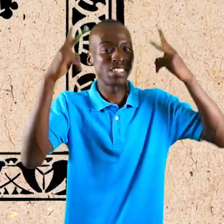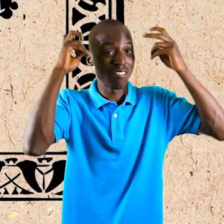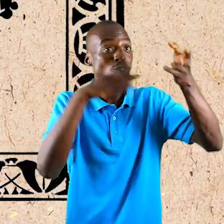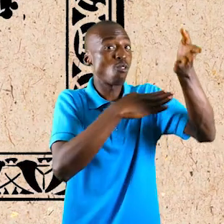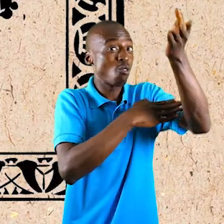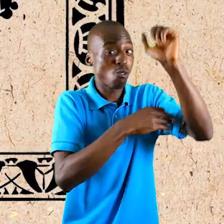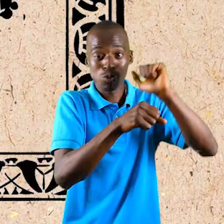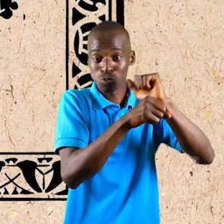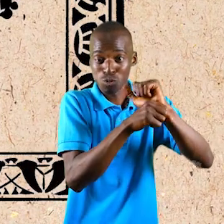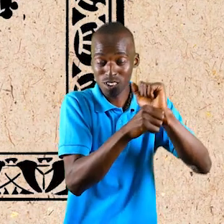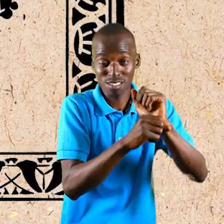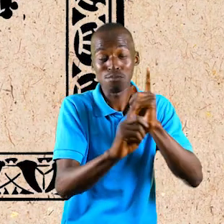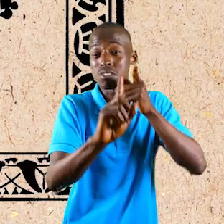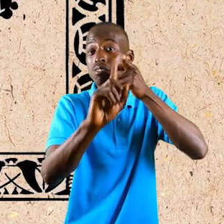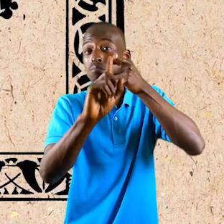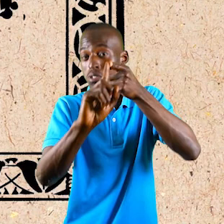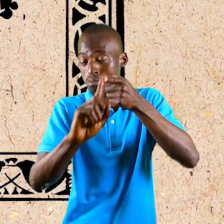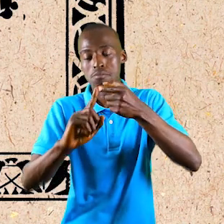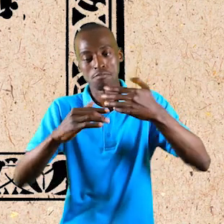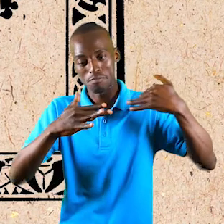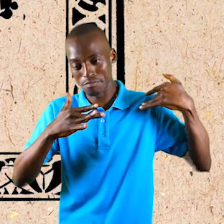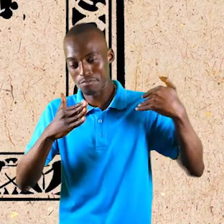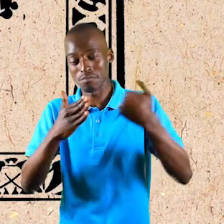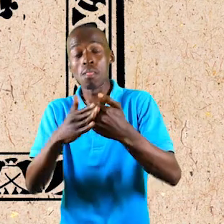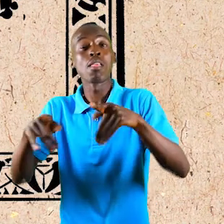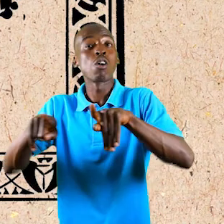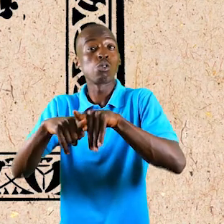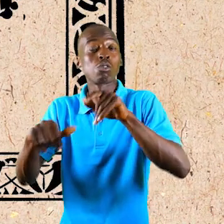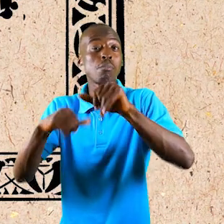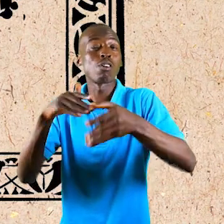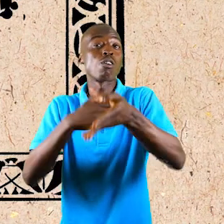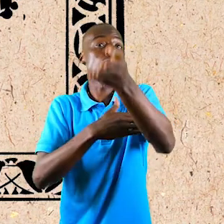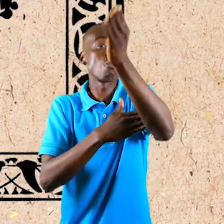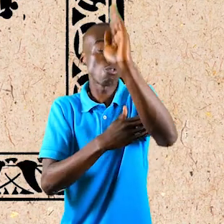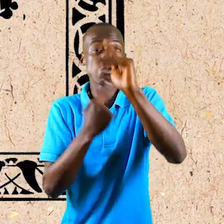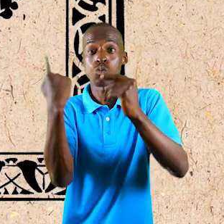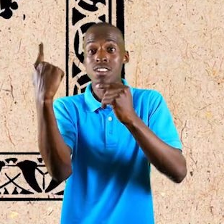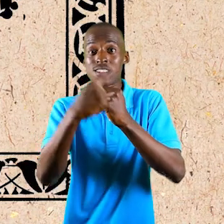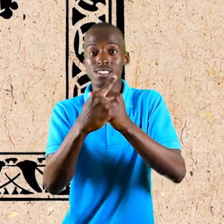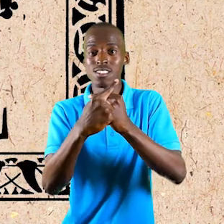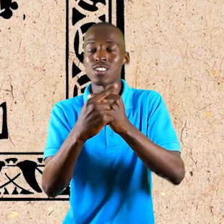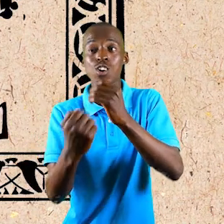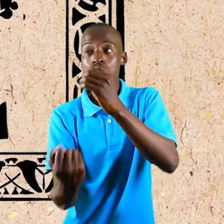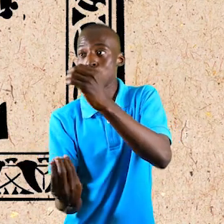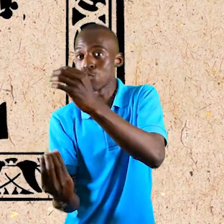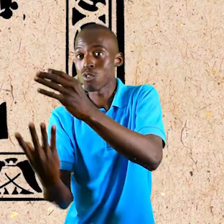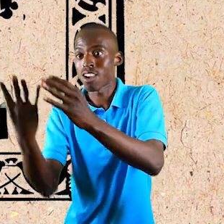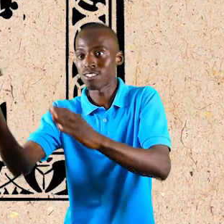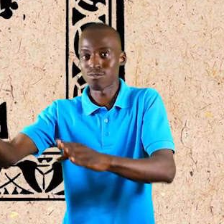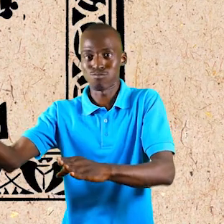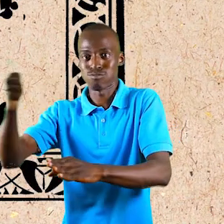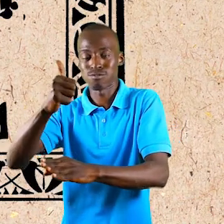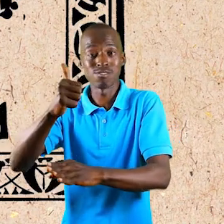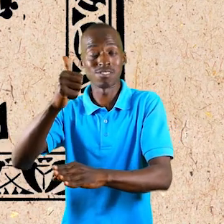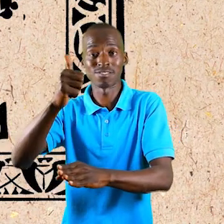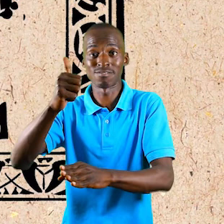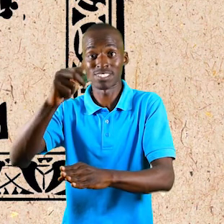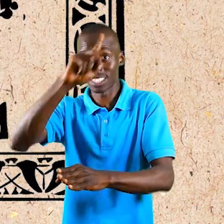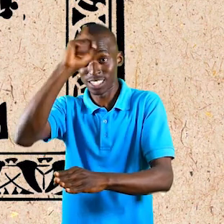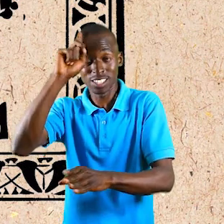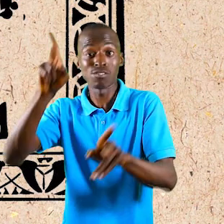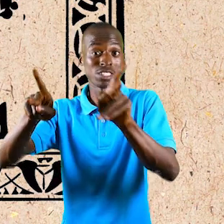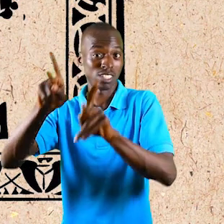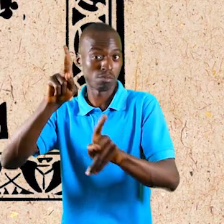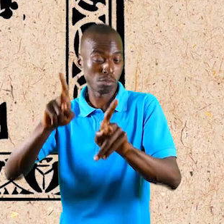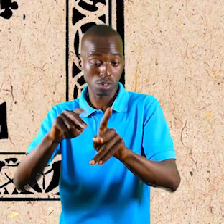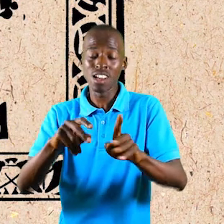is working out his purposes in history. And also it's about how God will one day raise up an anointed king for his people. Now,